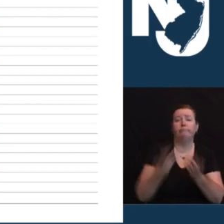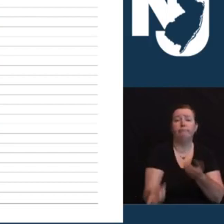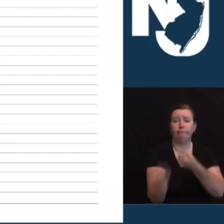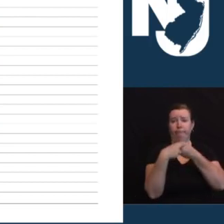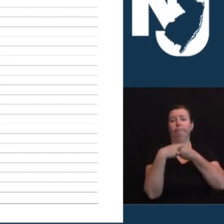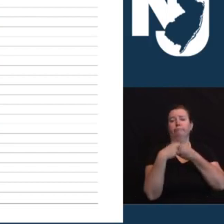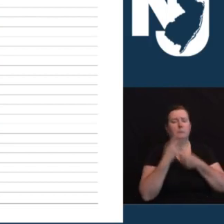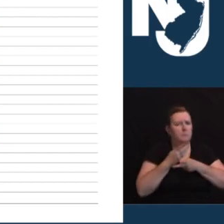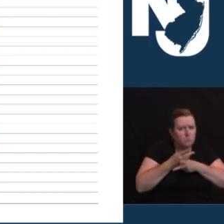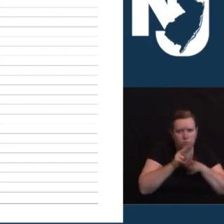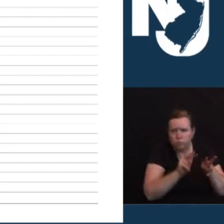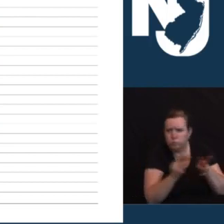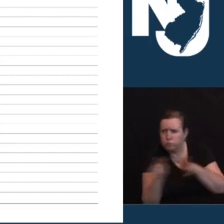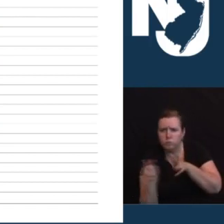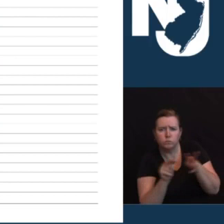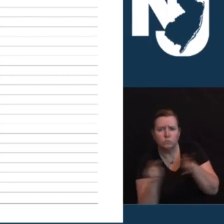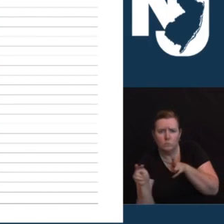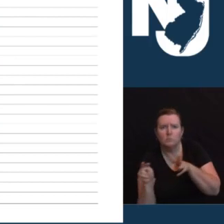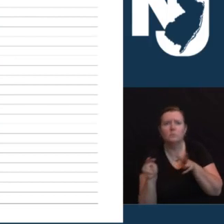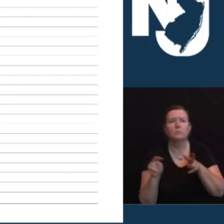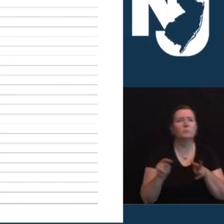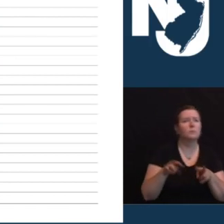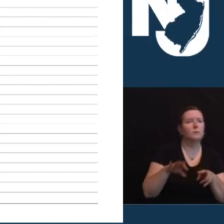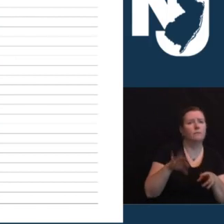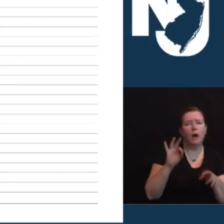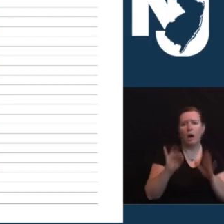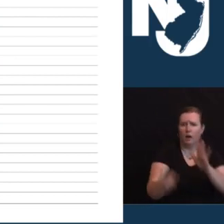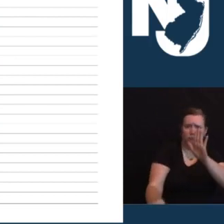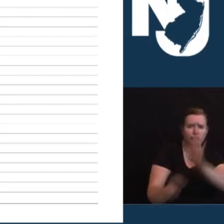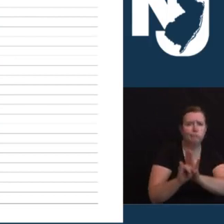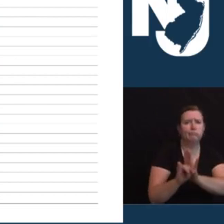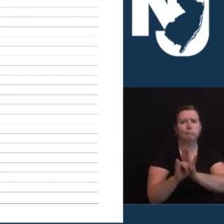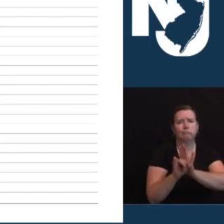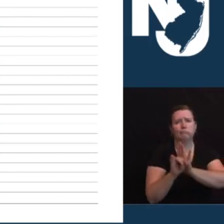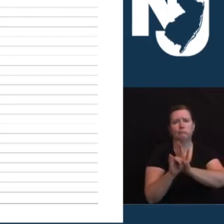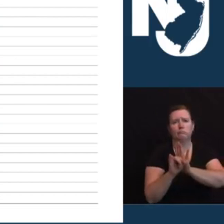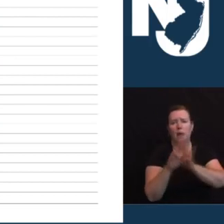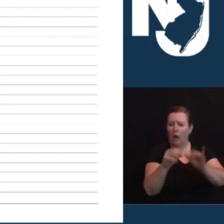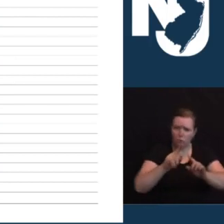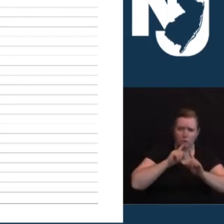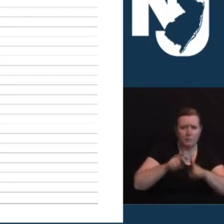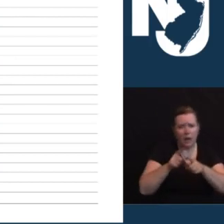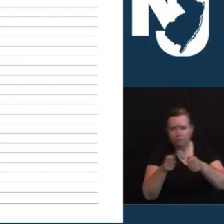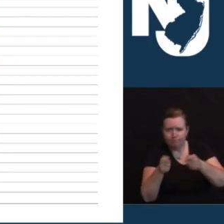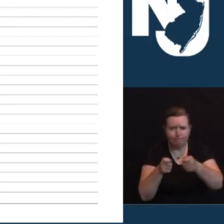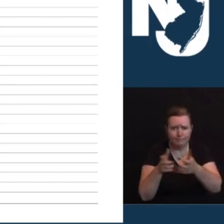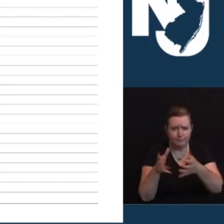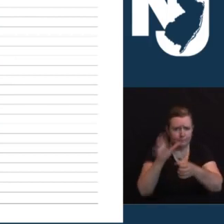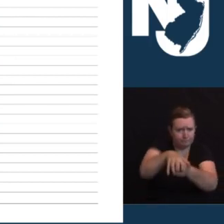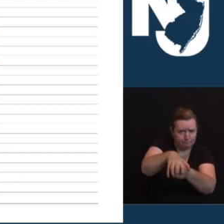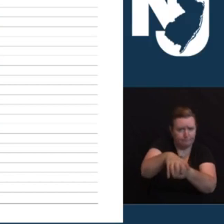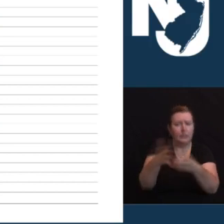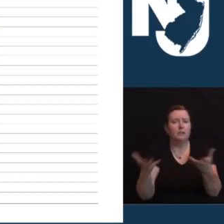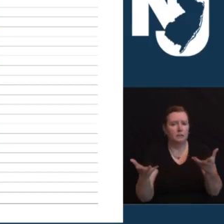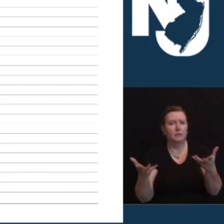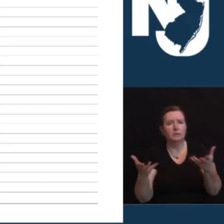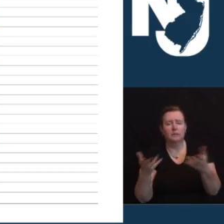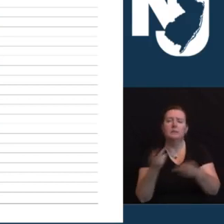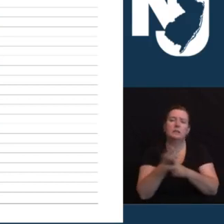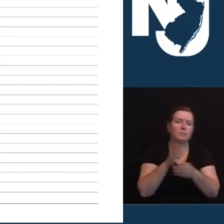that as every new case is identified, it is dealt quickly and properly to keep our schools safe. We take every one of